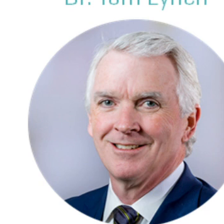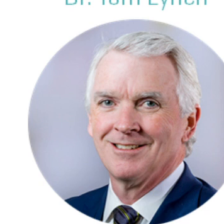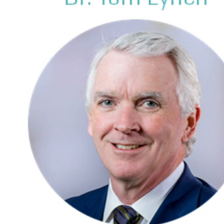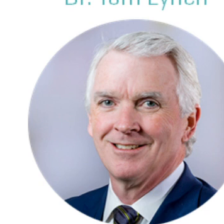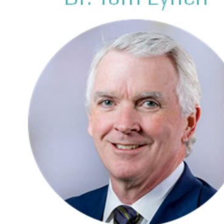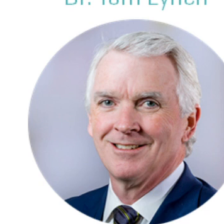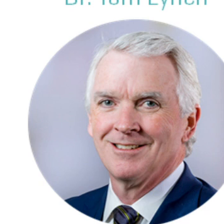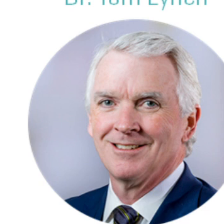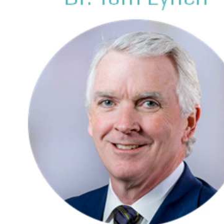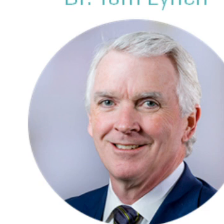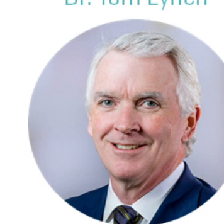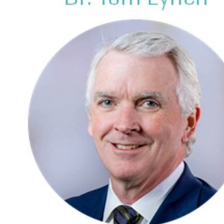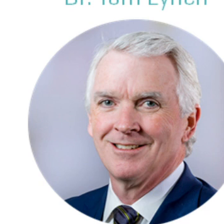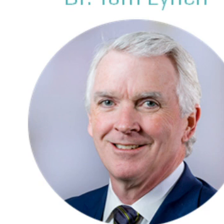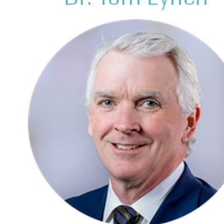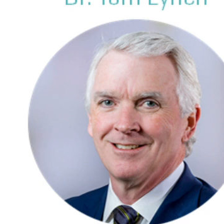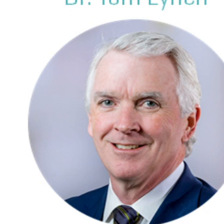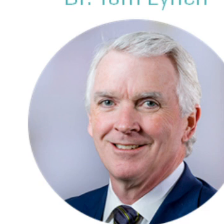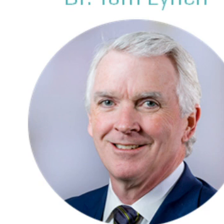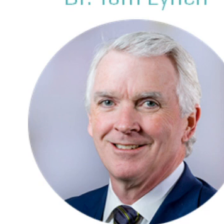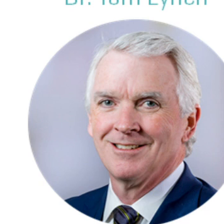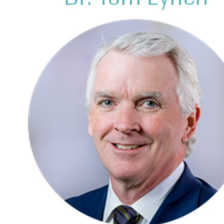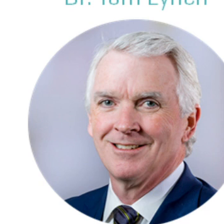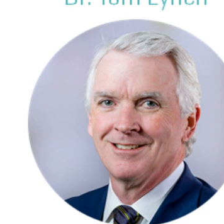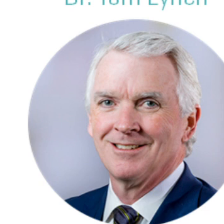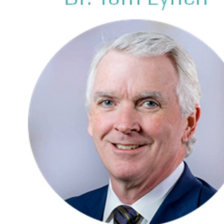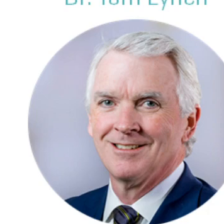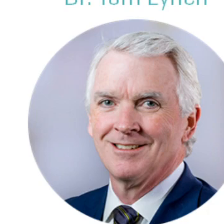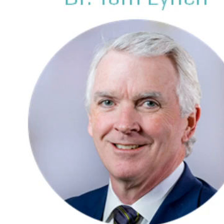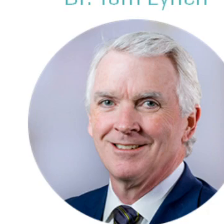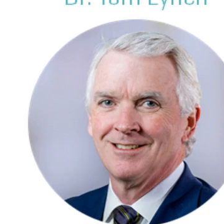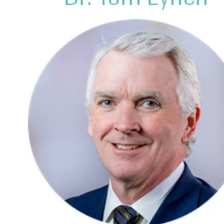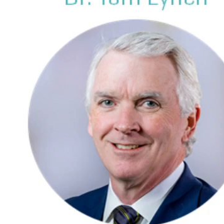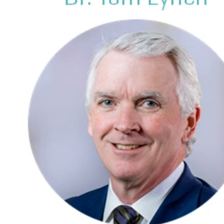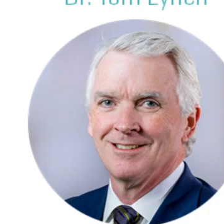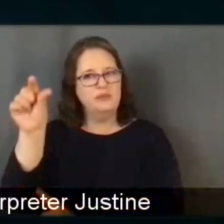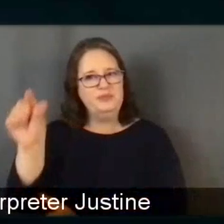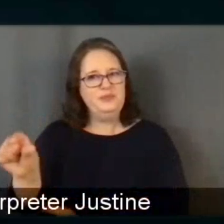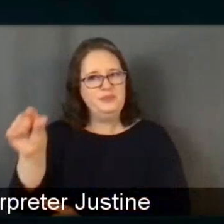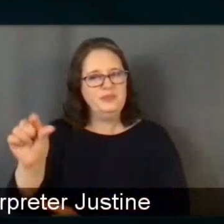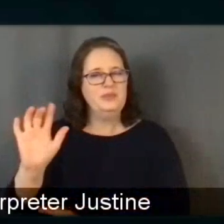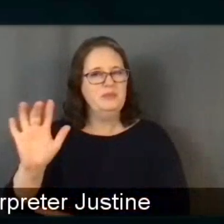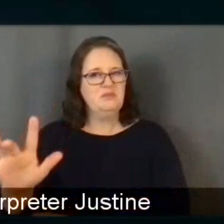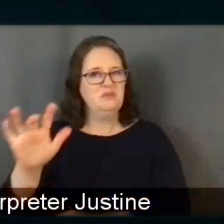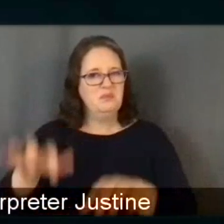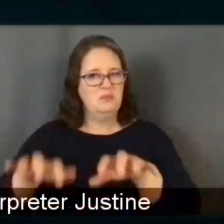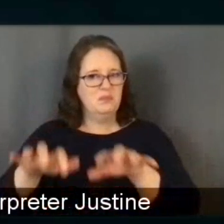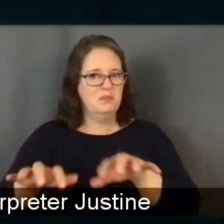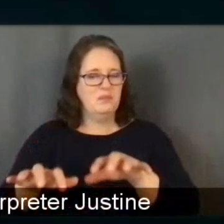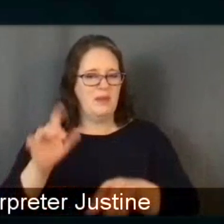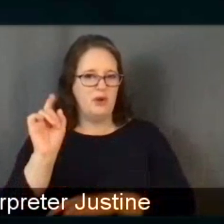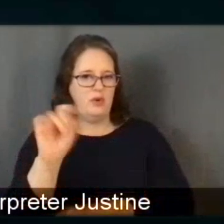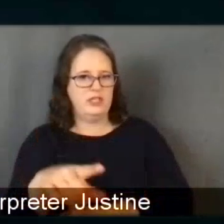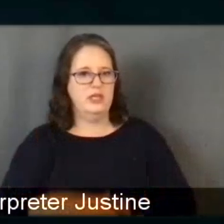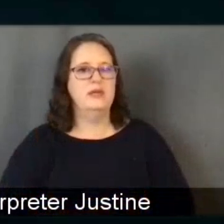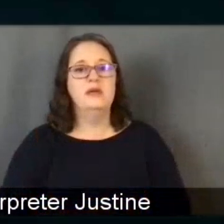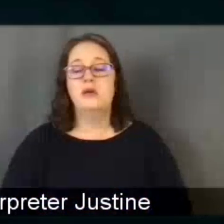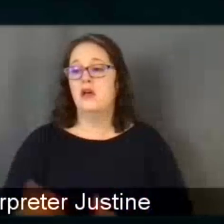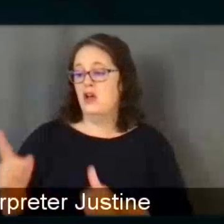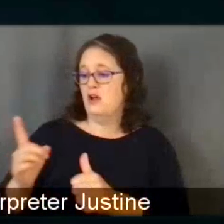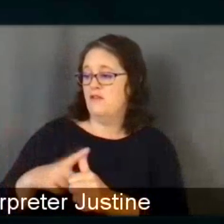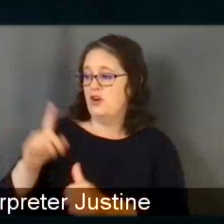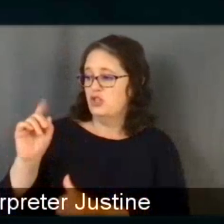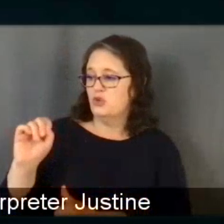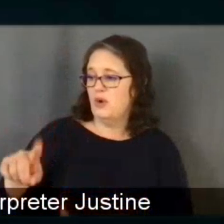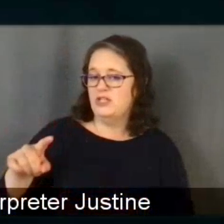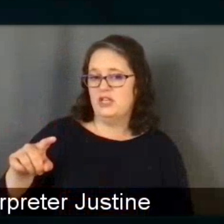to use the Q&A function. So my first question is to Dr. Ricky Peters. So, Ricky,